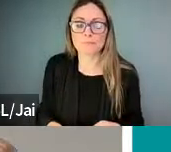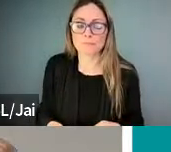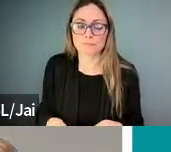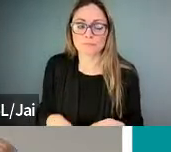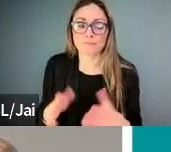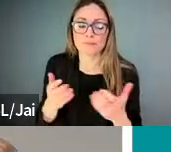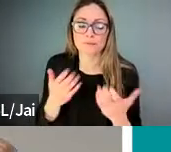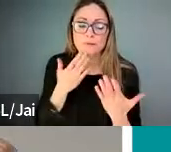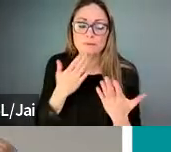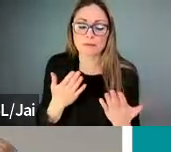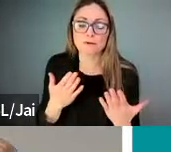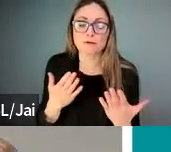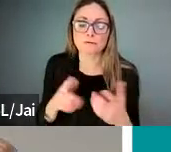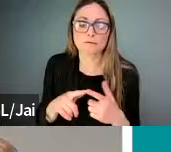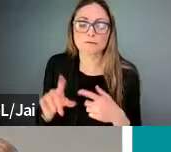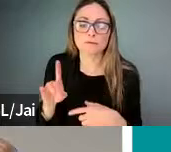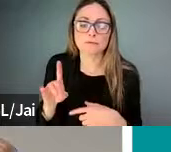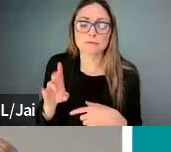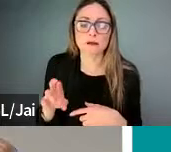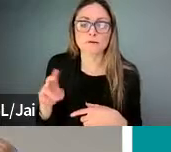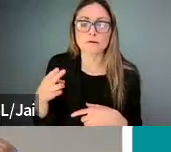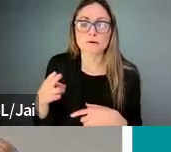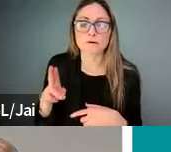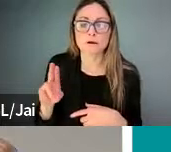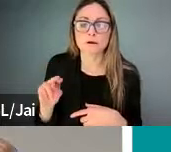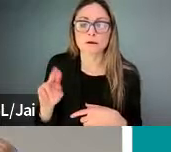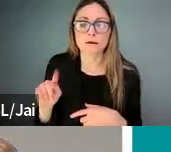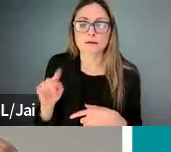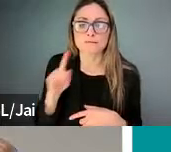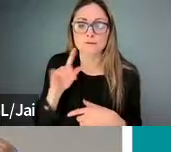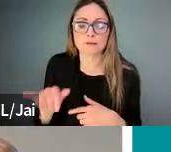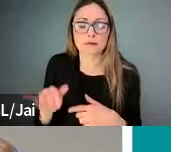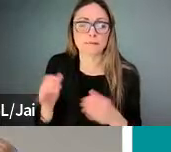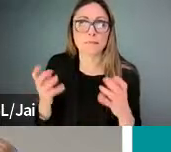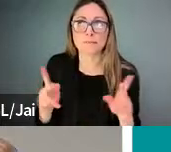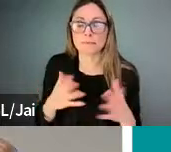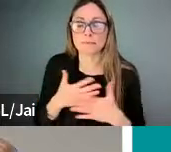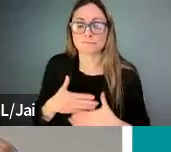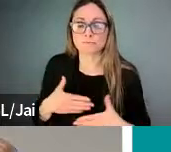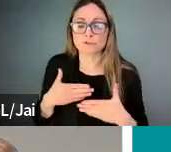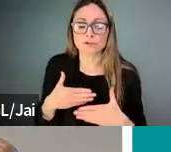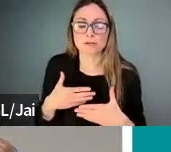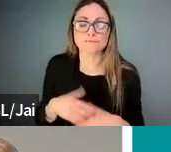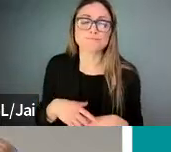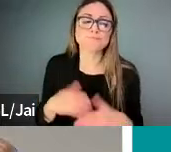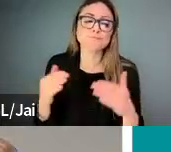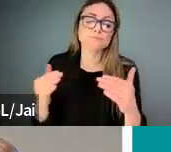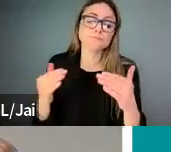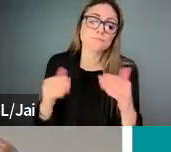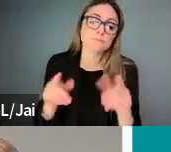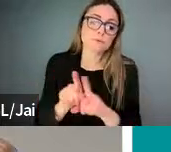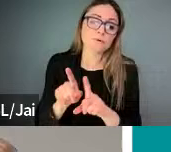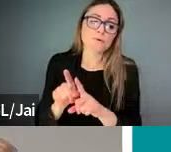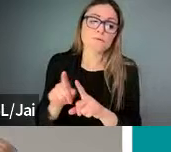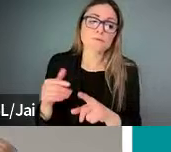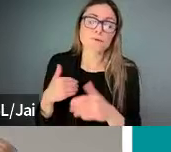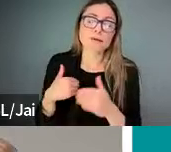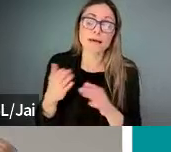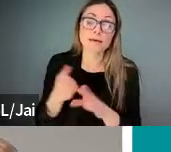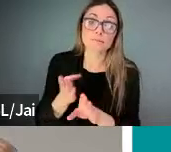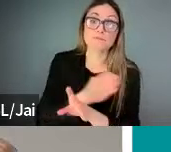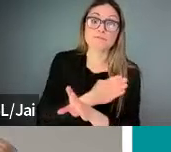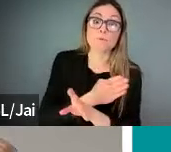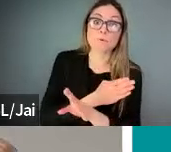to say thank you to Dr. Hunt for that. It was well received. We also had a visit earlier